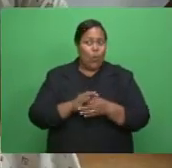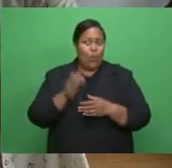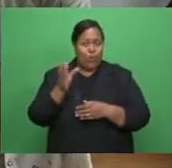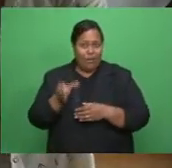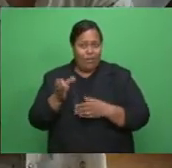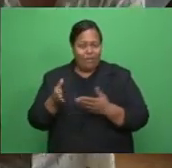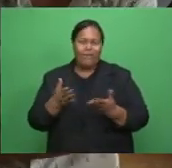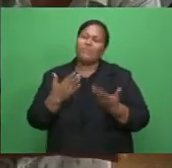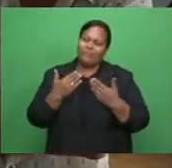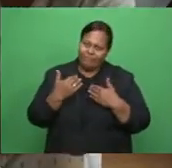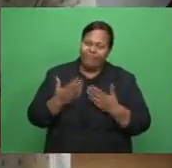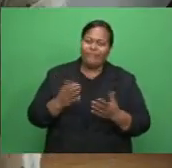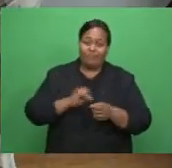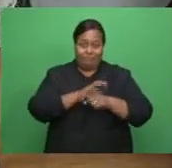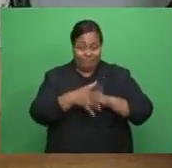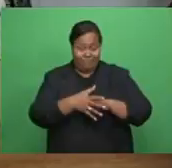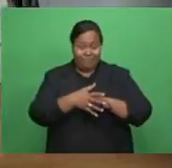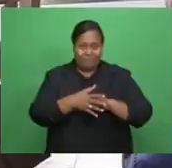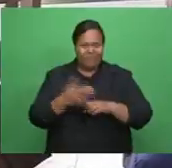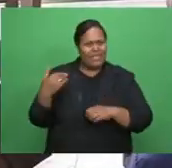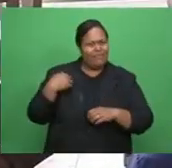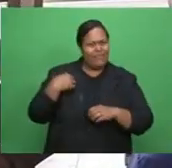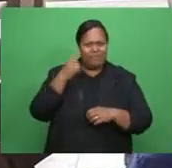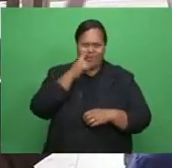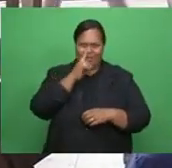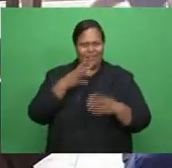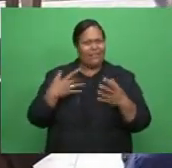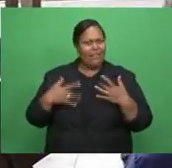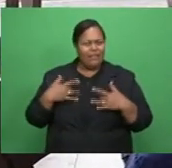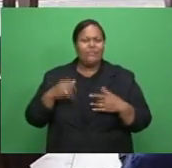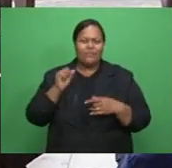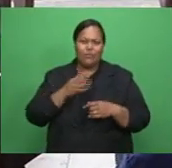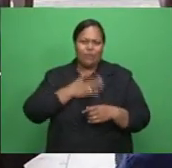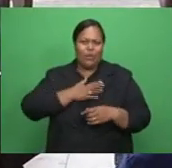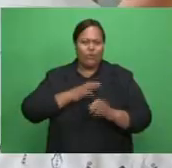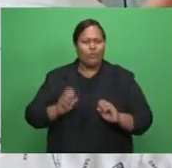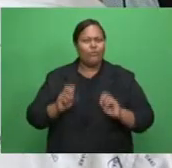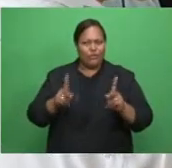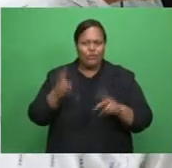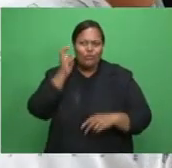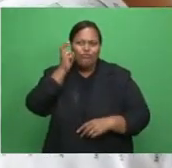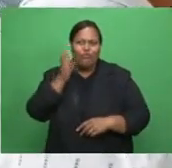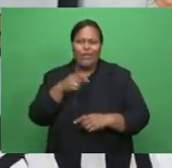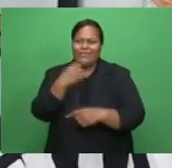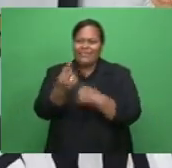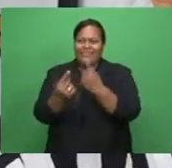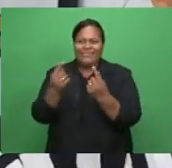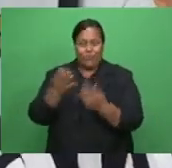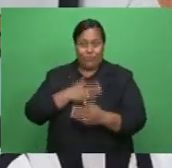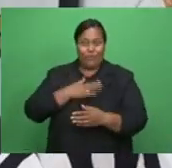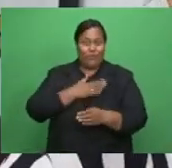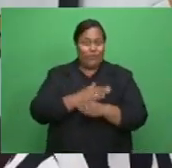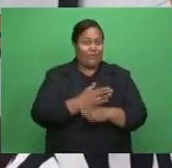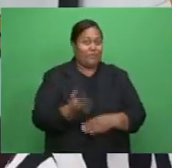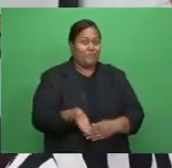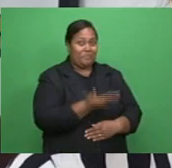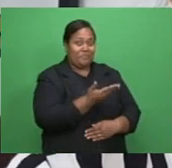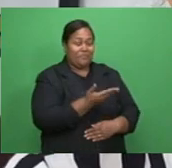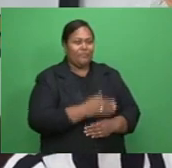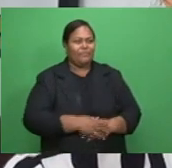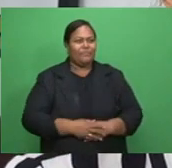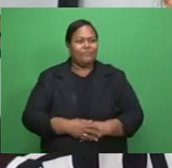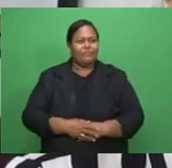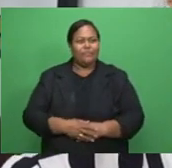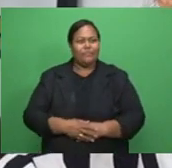most people's livelihood, they're looking at providing opportunities to train interested individuals. Even part-time people, we